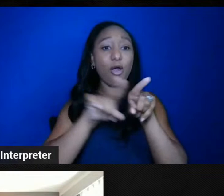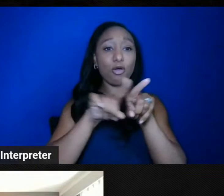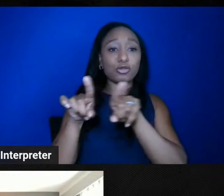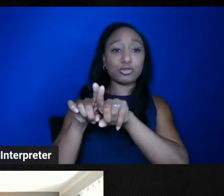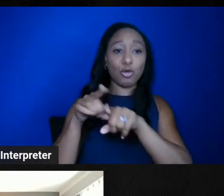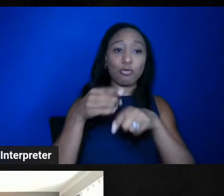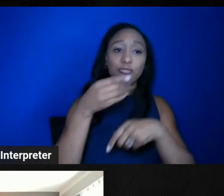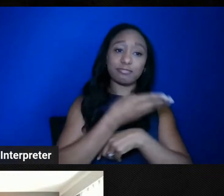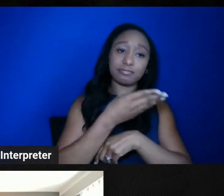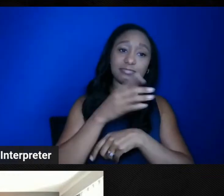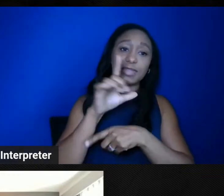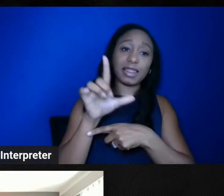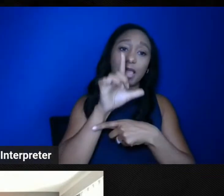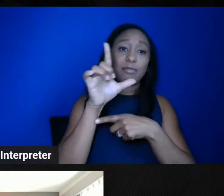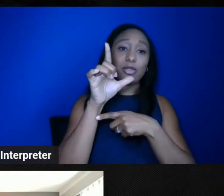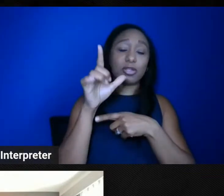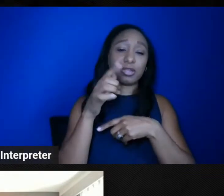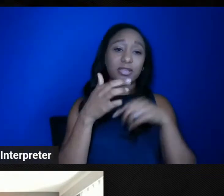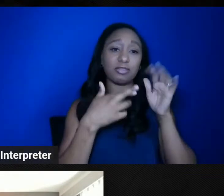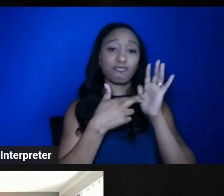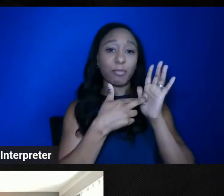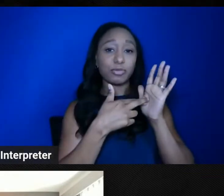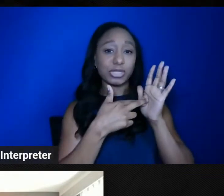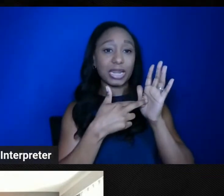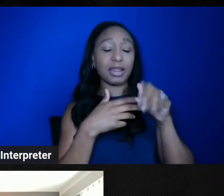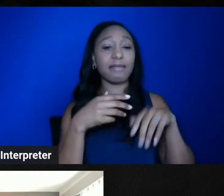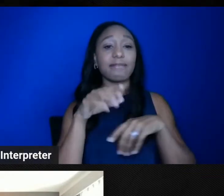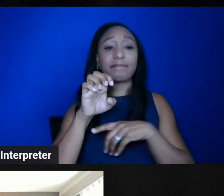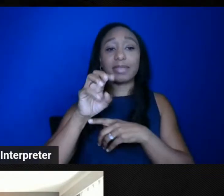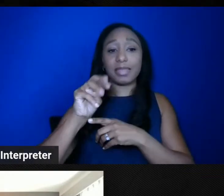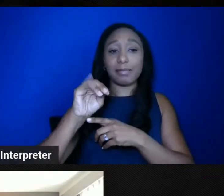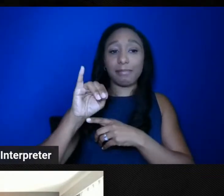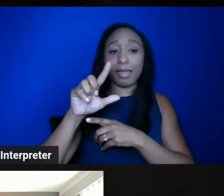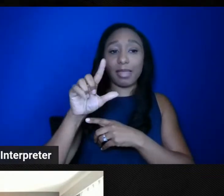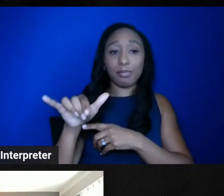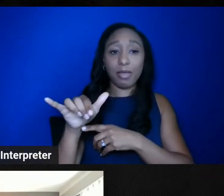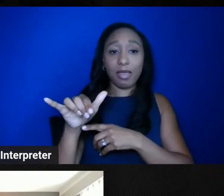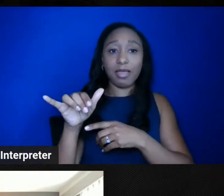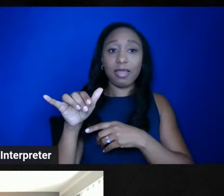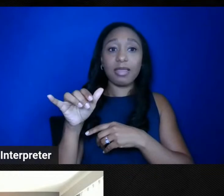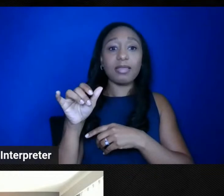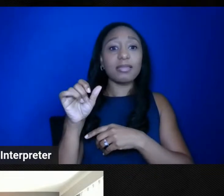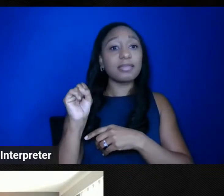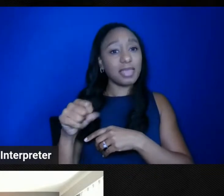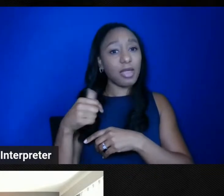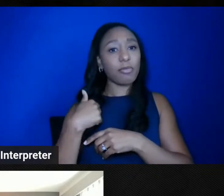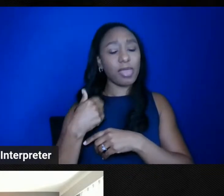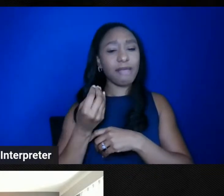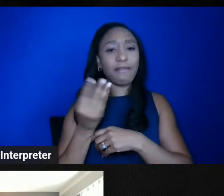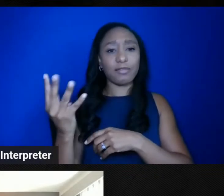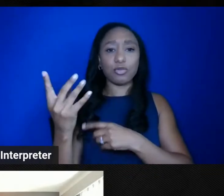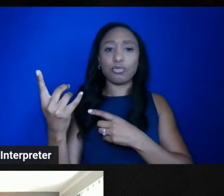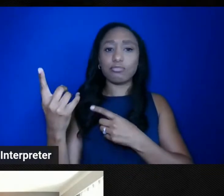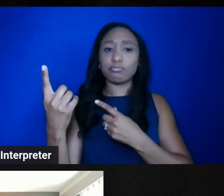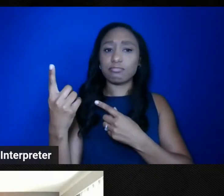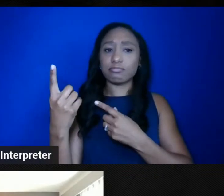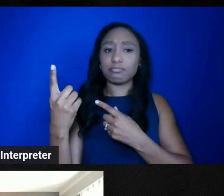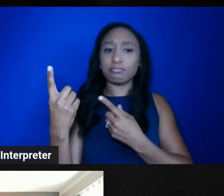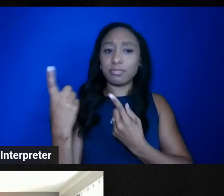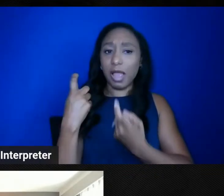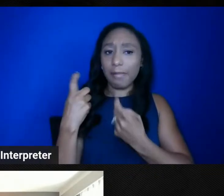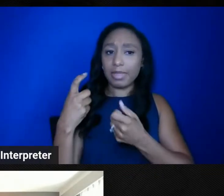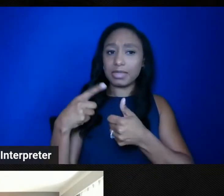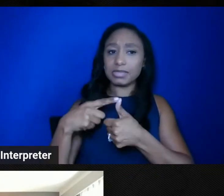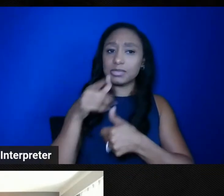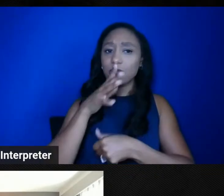get some comments and questions going. Yeah, so we have quite a few comments coming in. Paula from Facebook